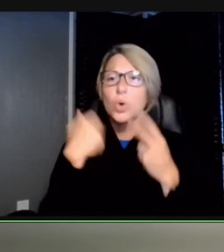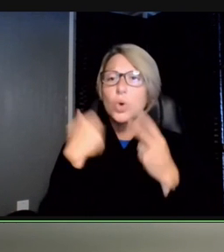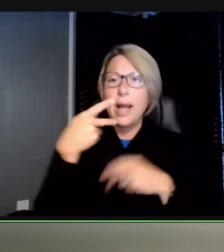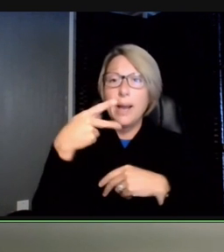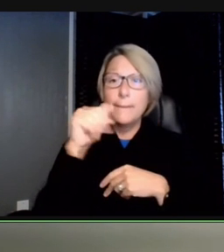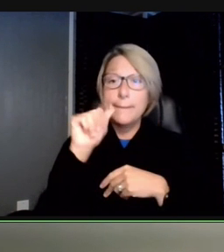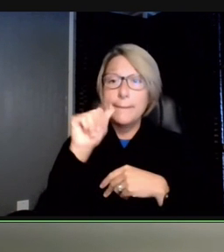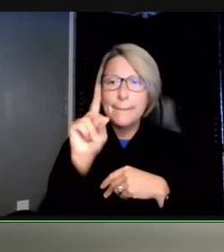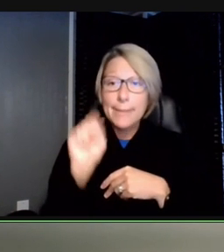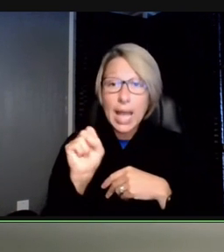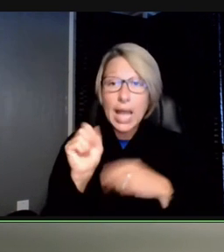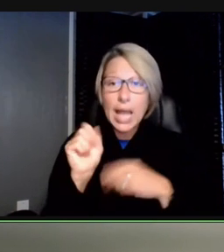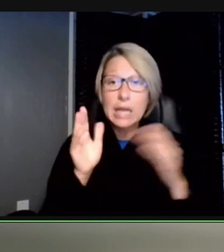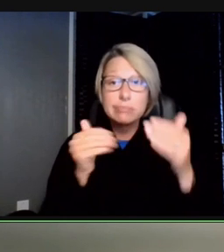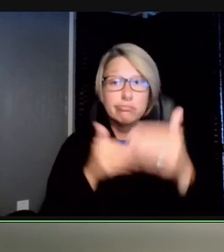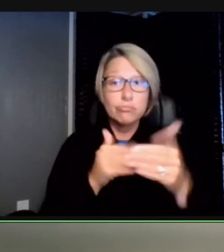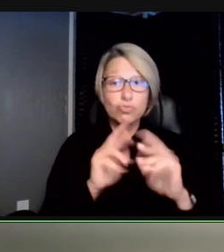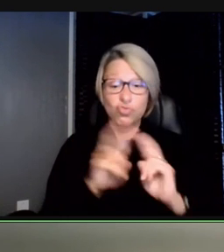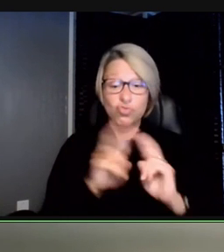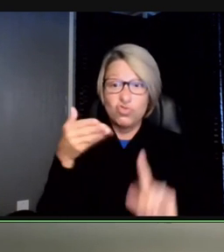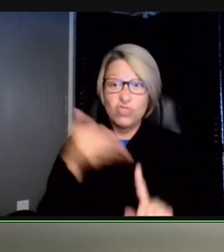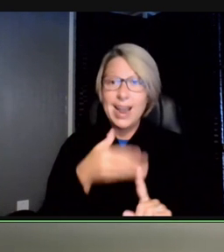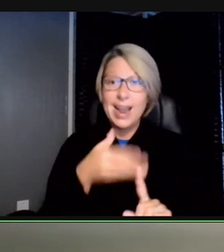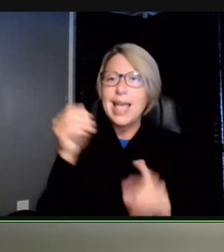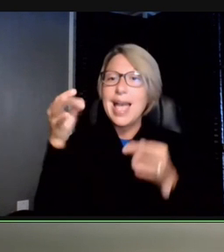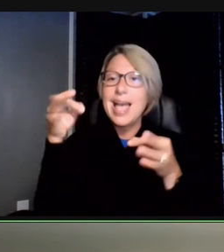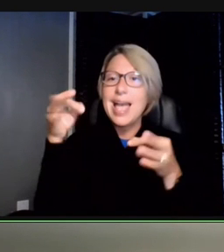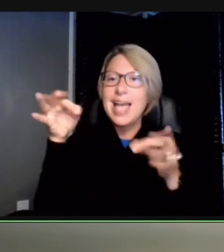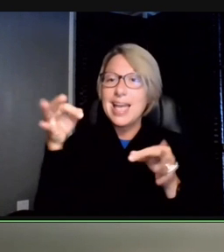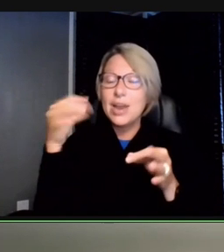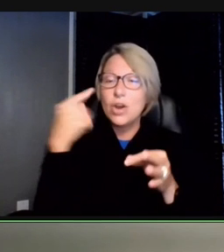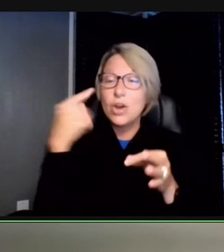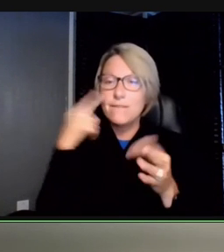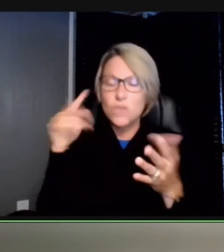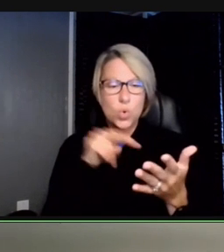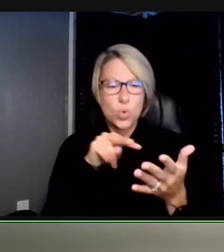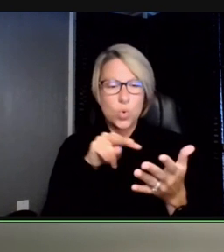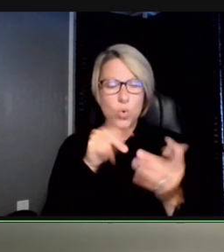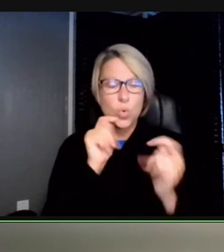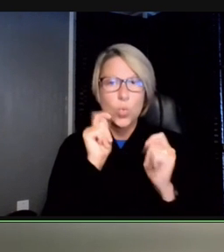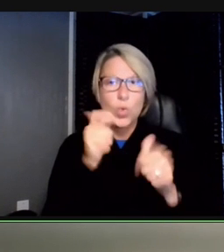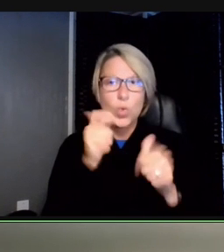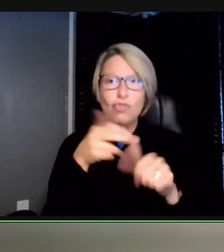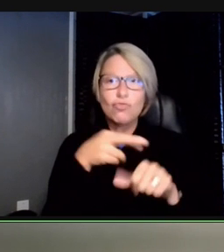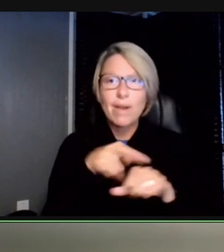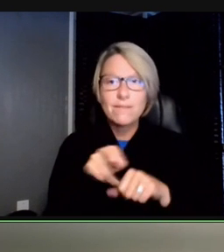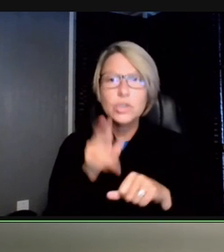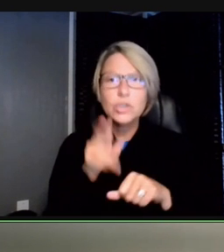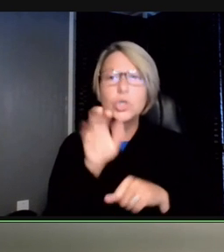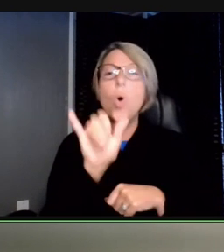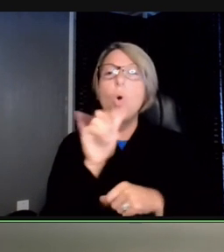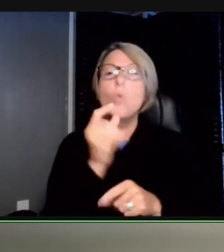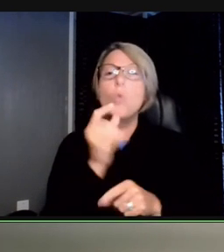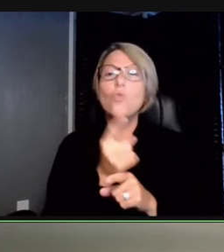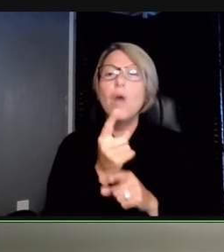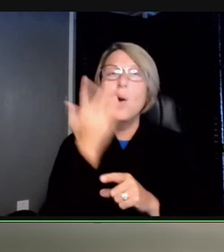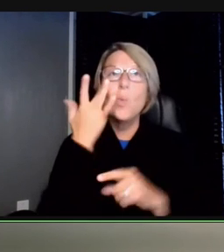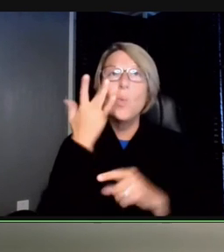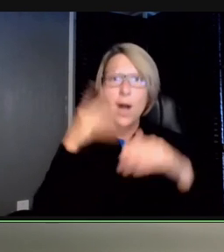to change my pad, that she had it right there as a quick reference, because we don't see this on bathroom